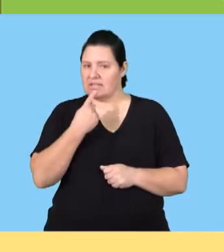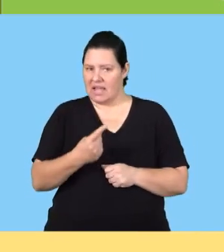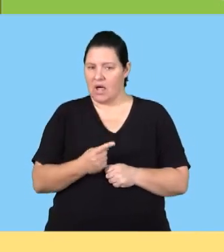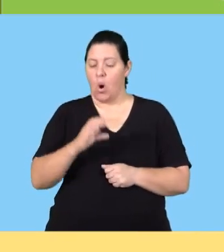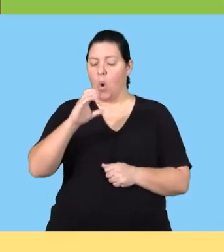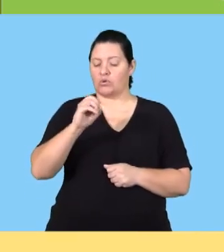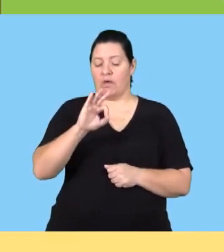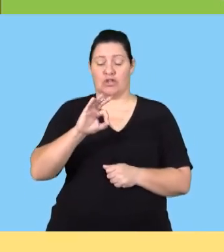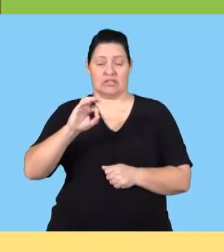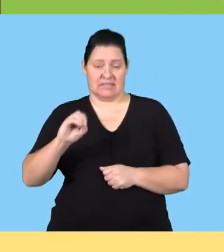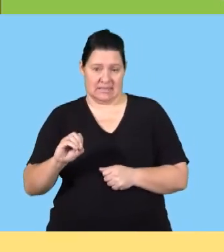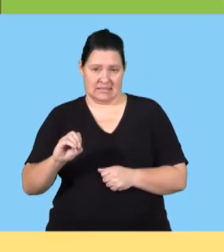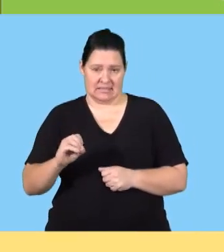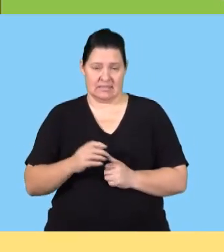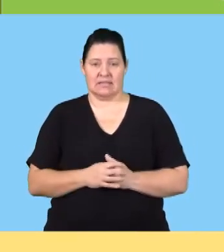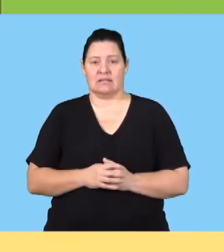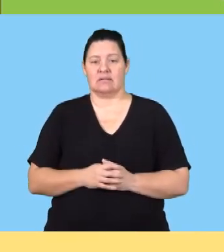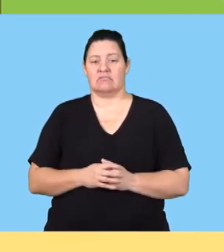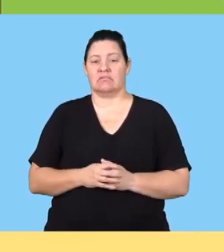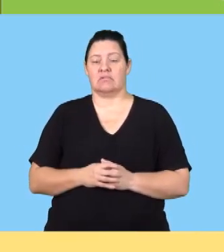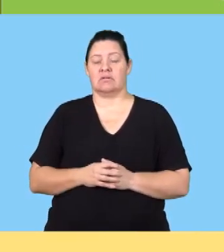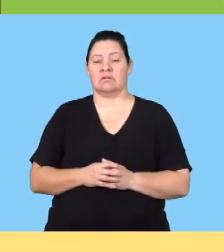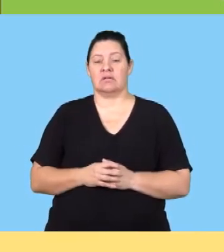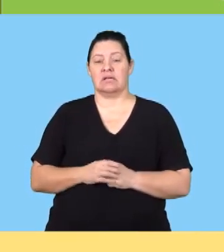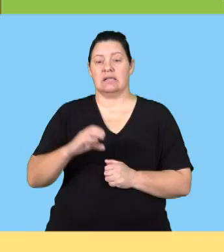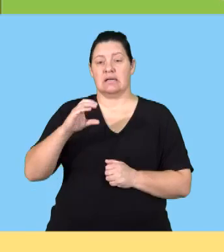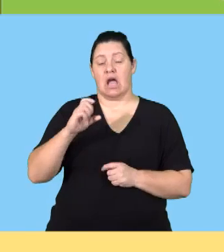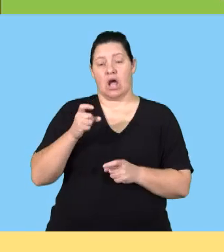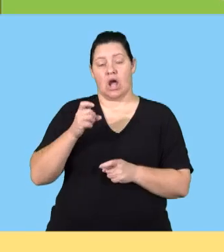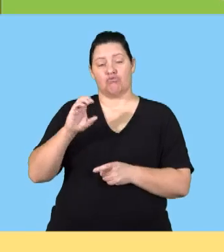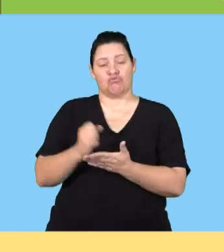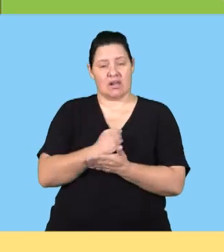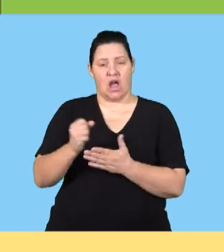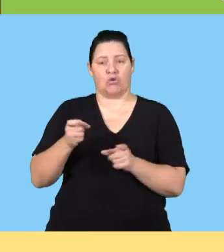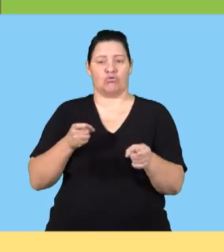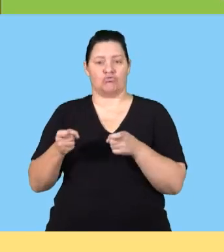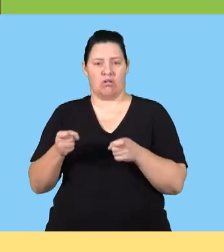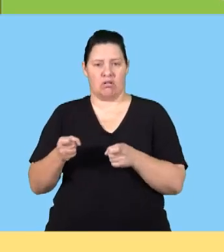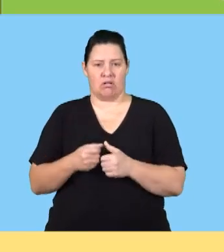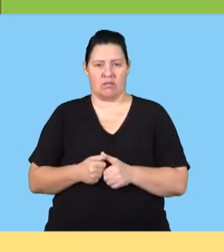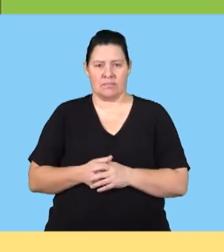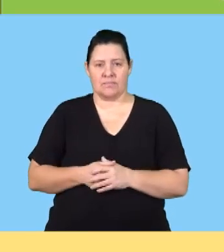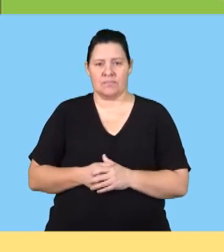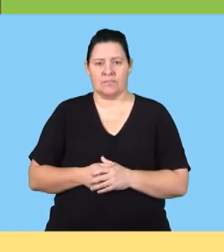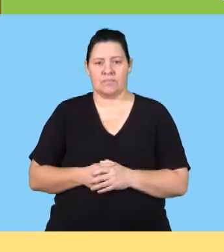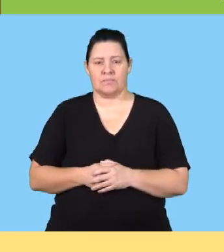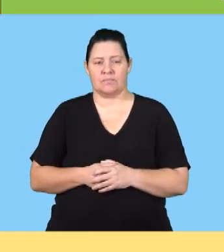say October the 30th, creditors control. I'll say